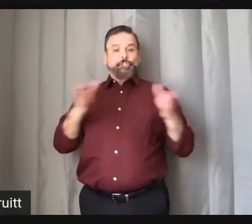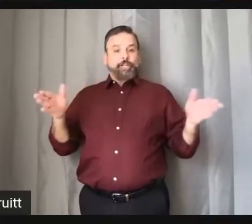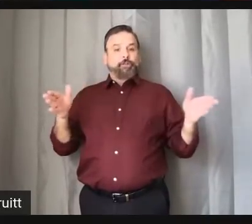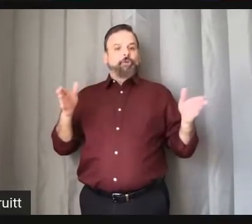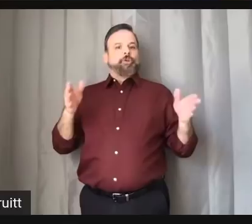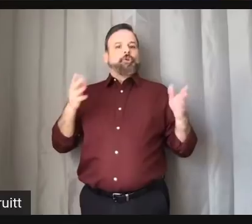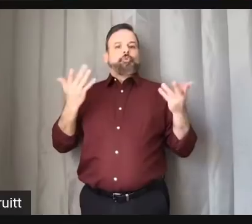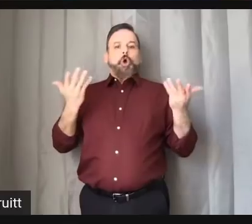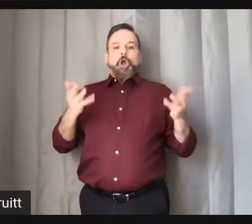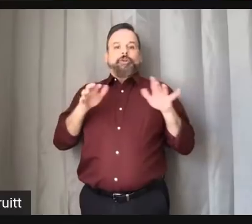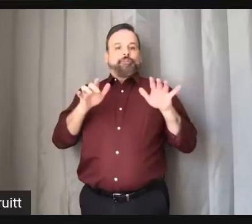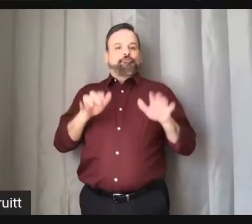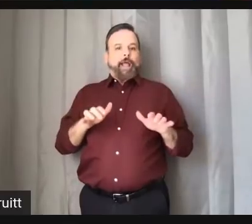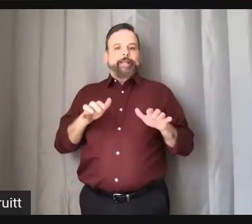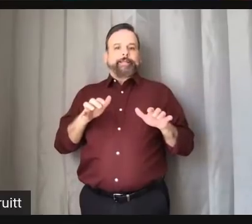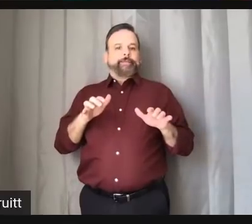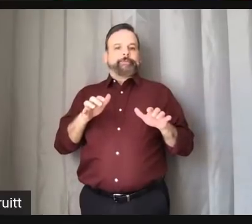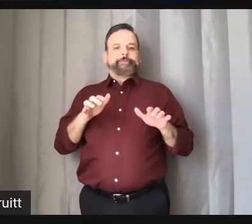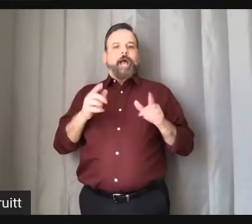already writing a counter narrative, right?